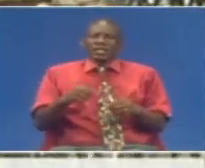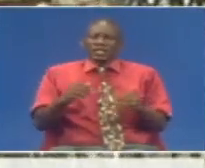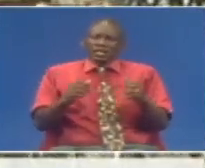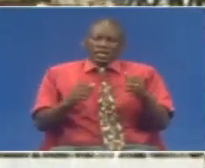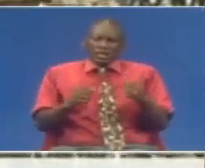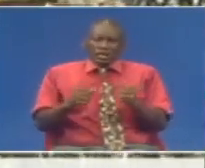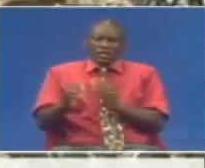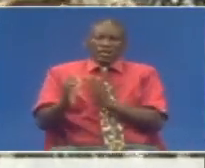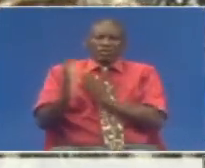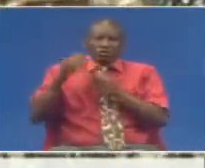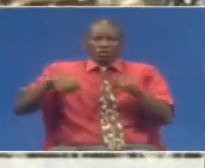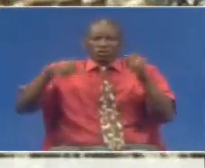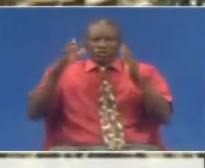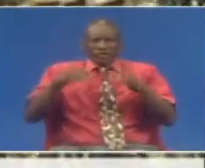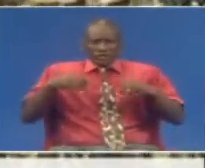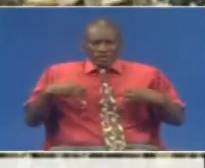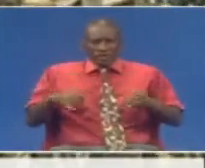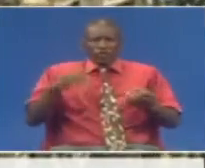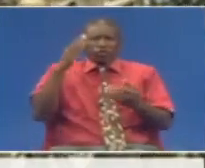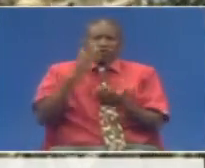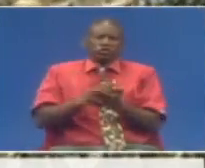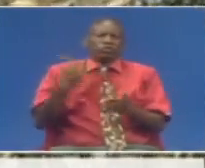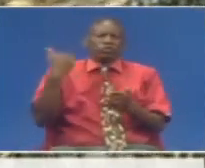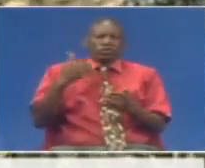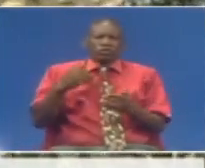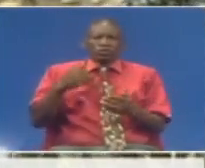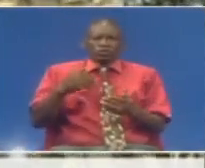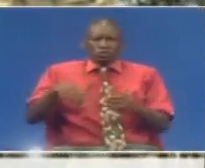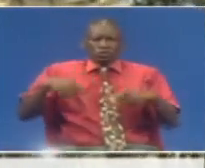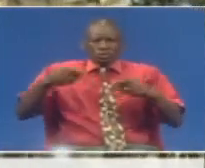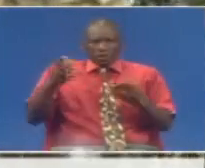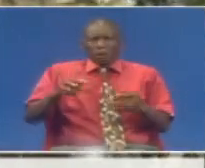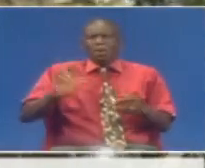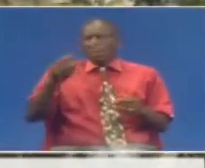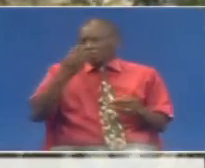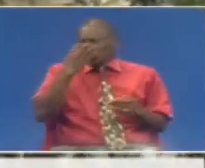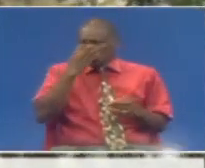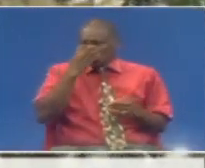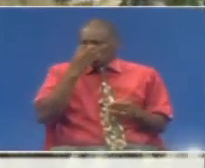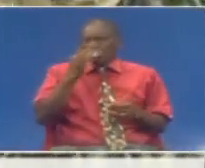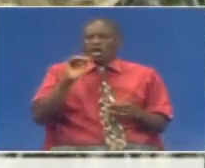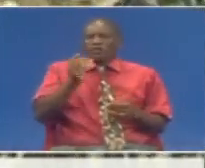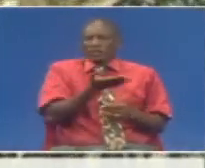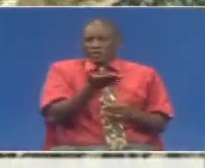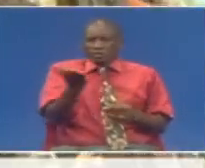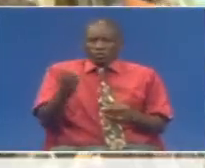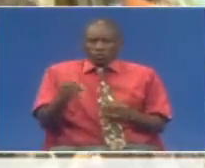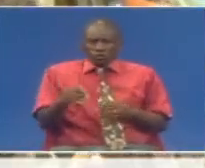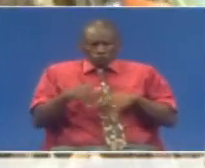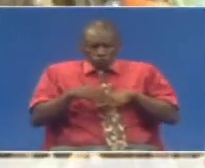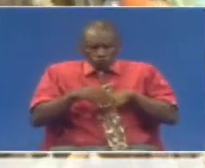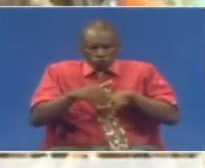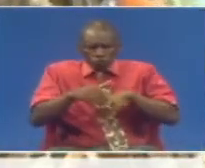ground in the latest push to deal with the criminal elements there, President Ruto has asked them to be guided by the